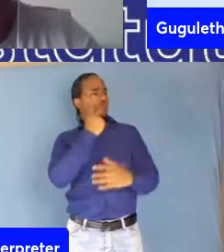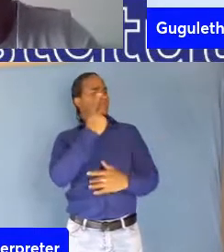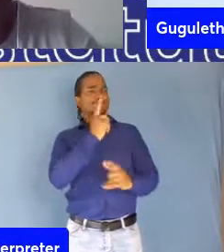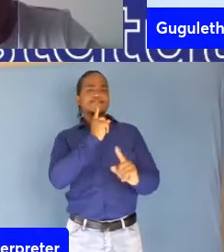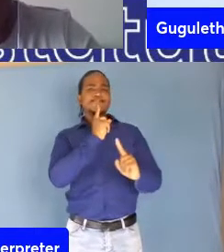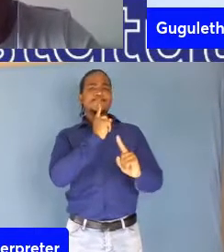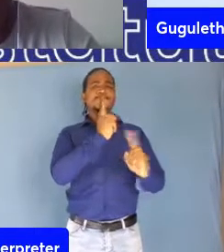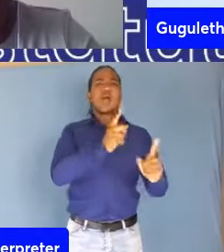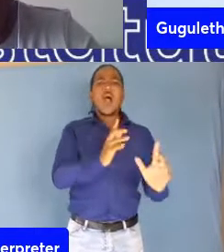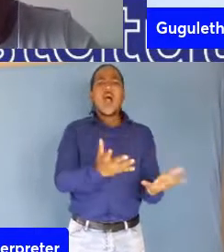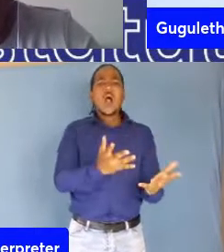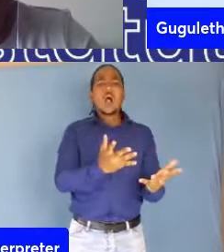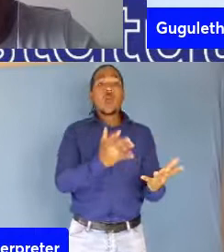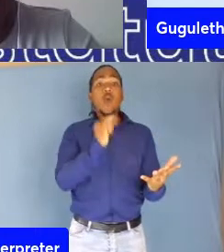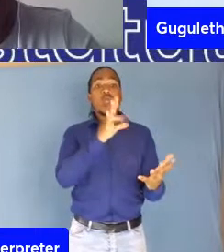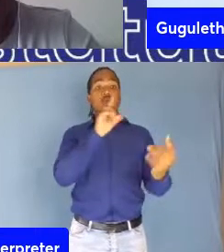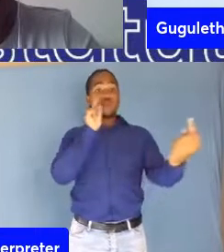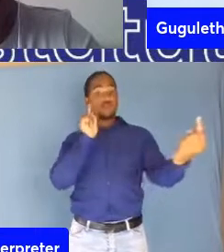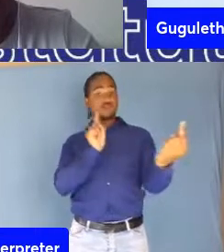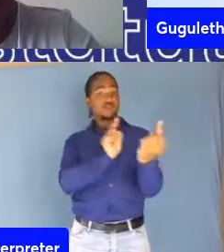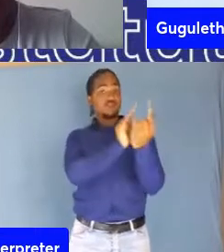a 14-year-old who's pregnant?